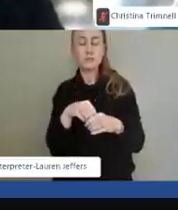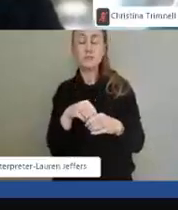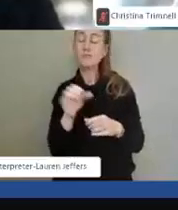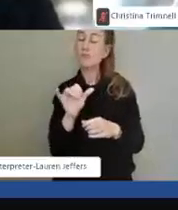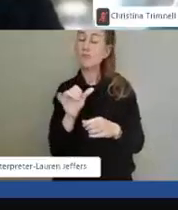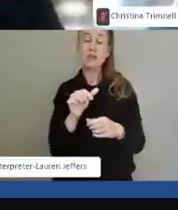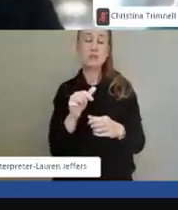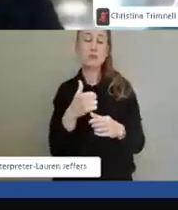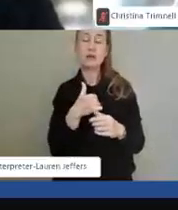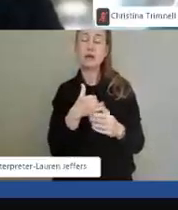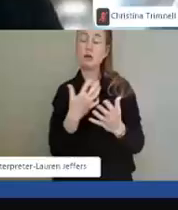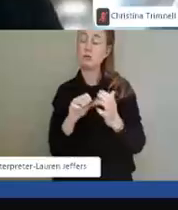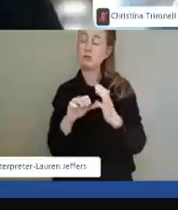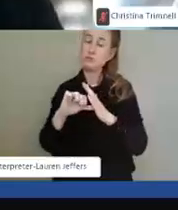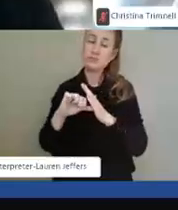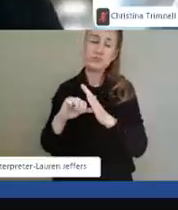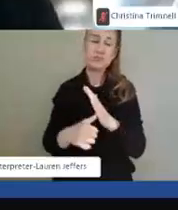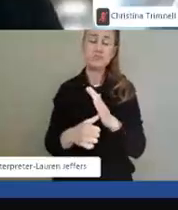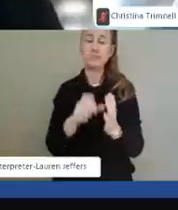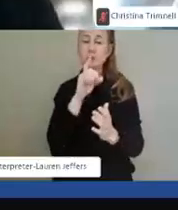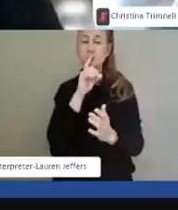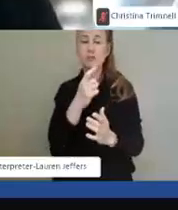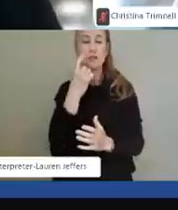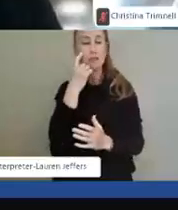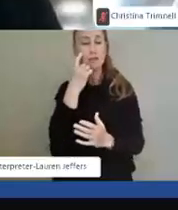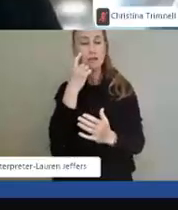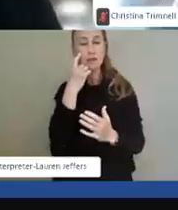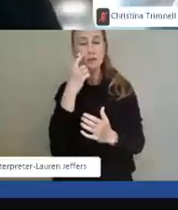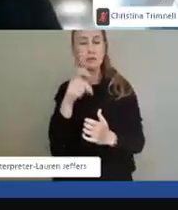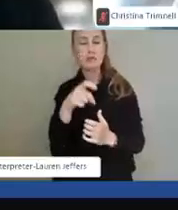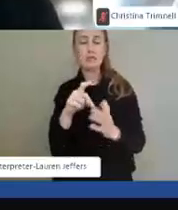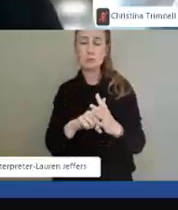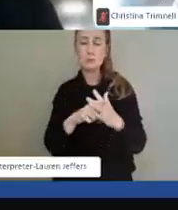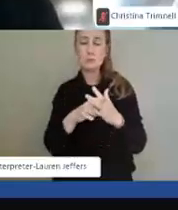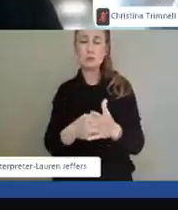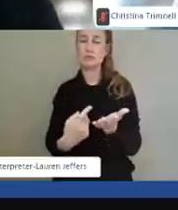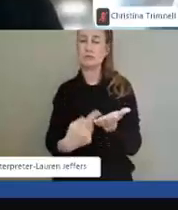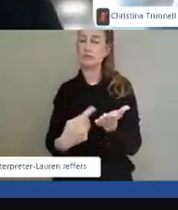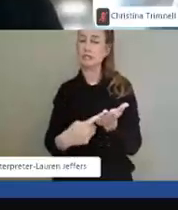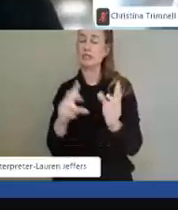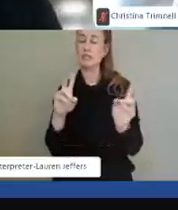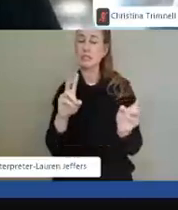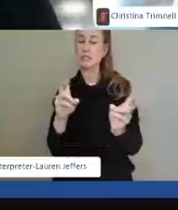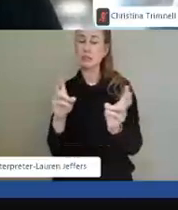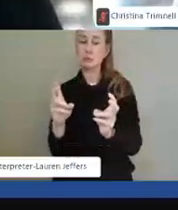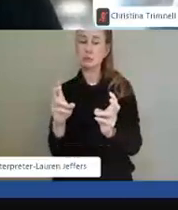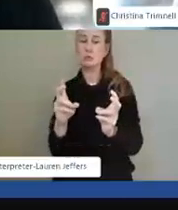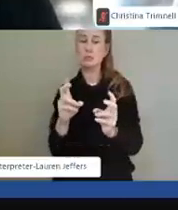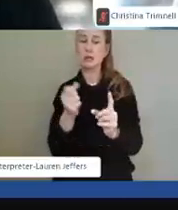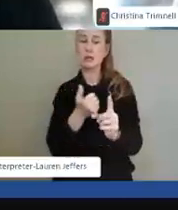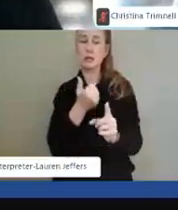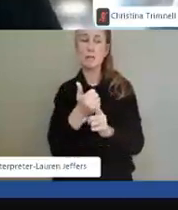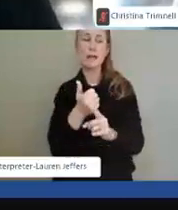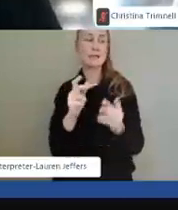stress the fact that I really think that we have to start talking about the issues that are affecting people with